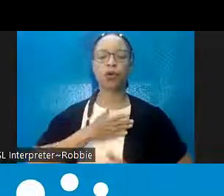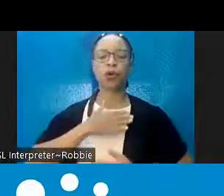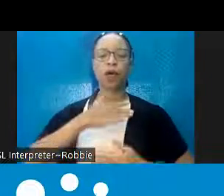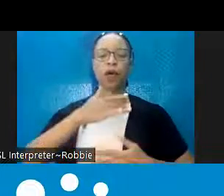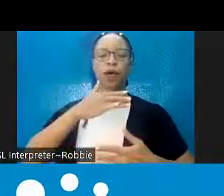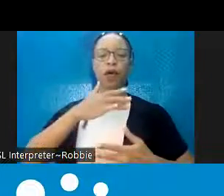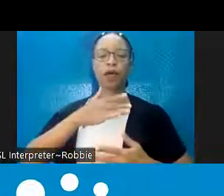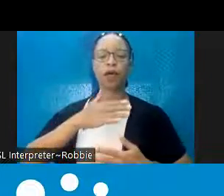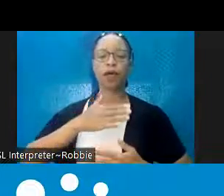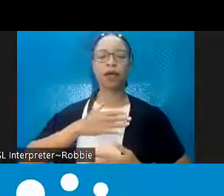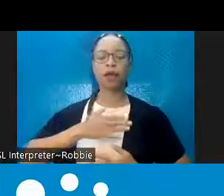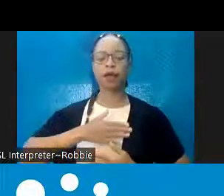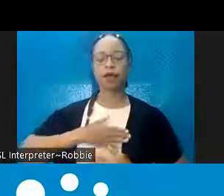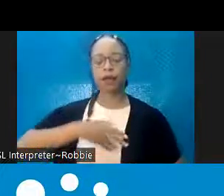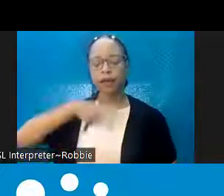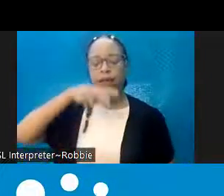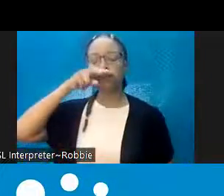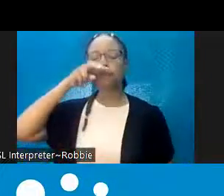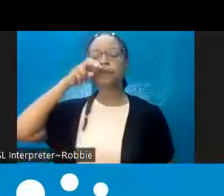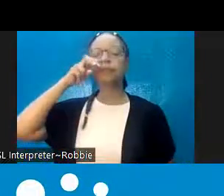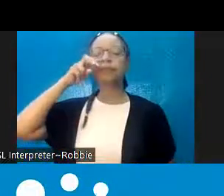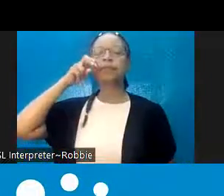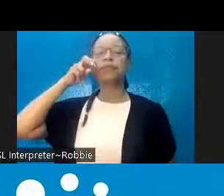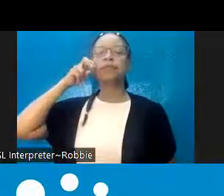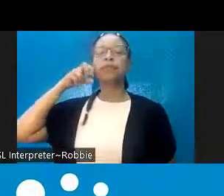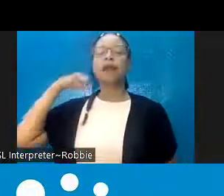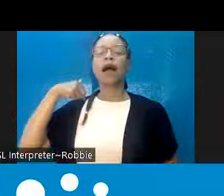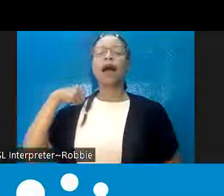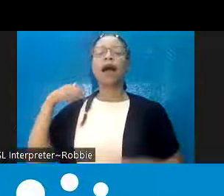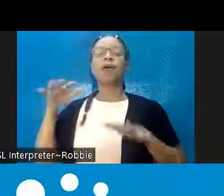Breathing in, I am calm.